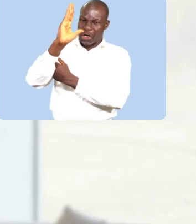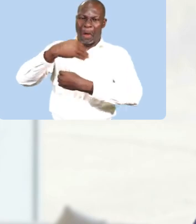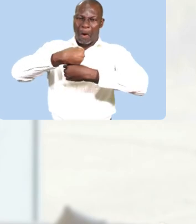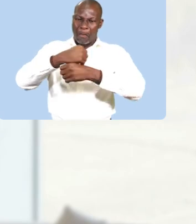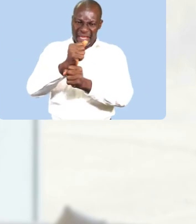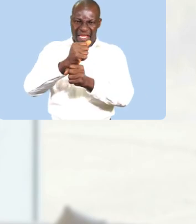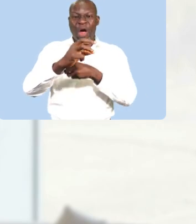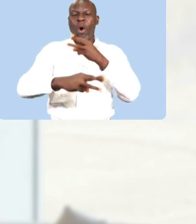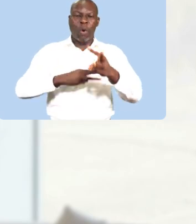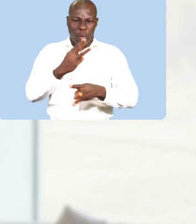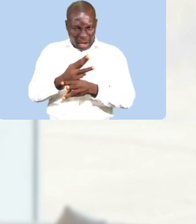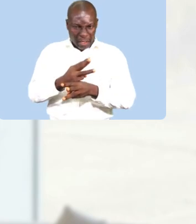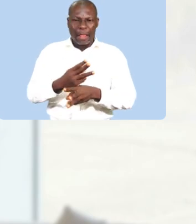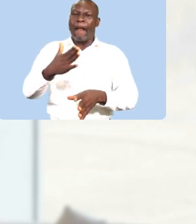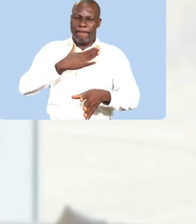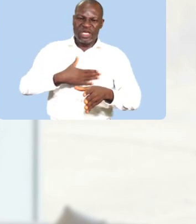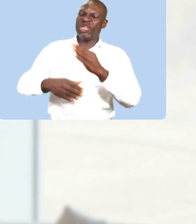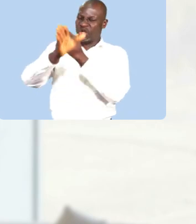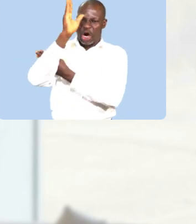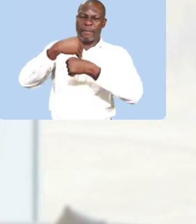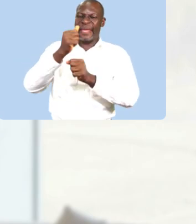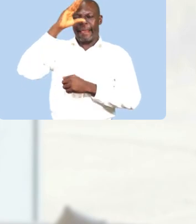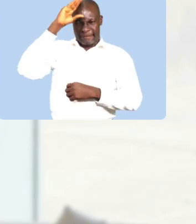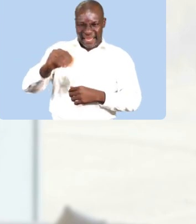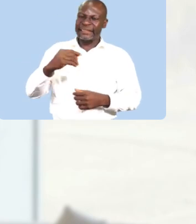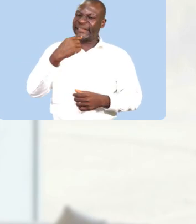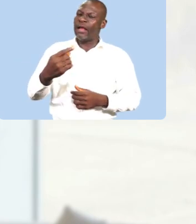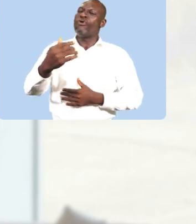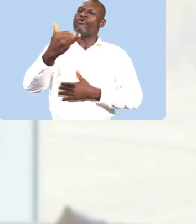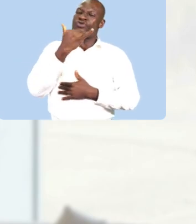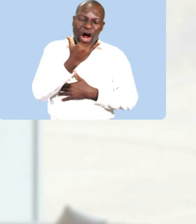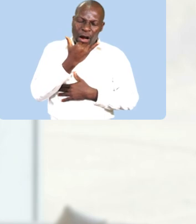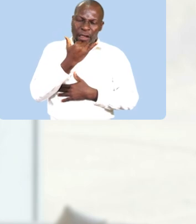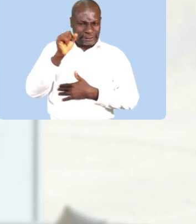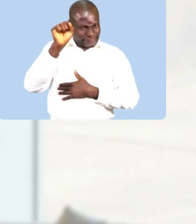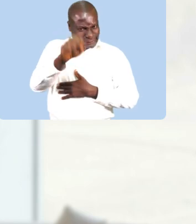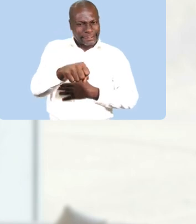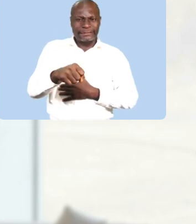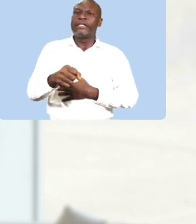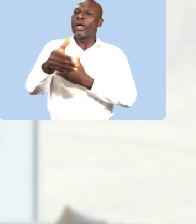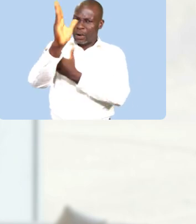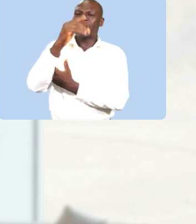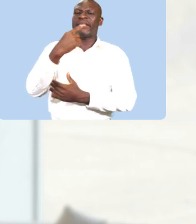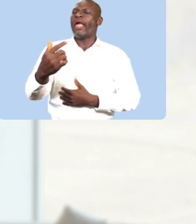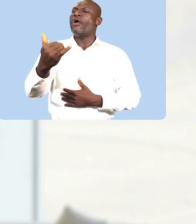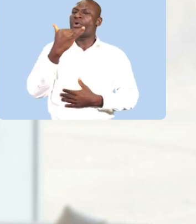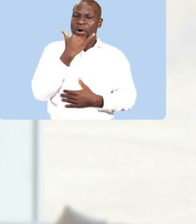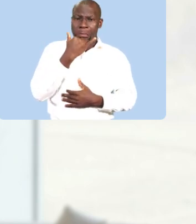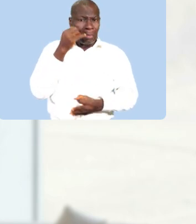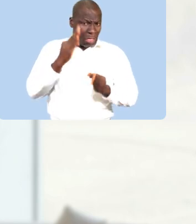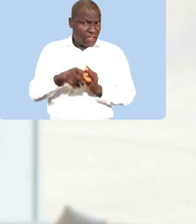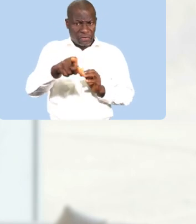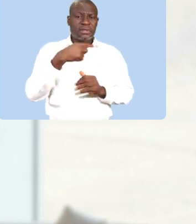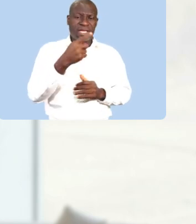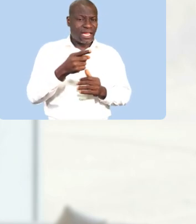me se, and yet. Or of what would tell me, what is that some way, interesting? And don't see, and I do see a matrini, he